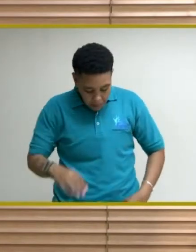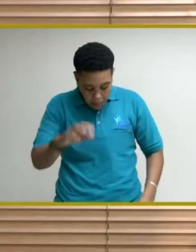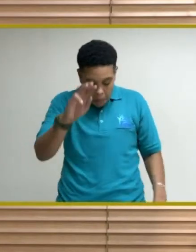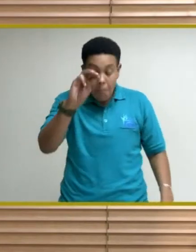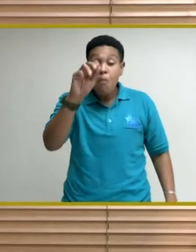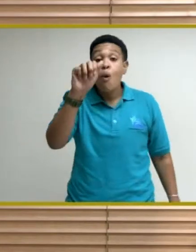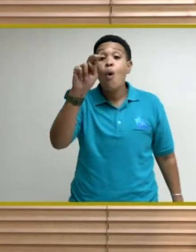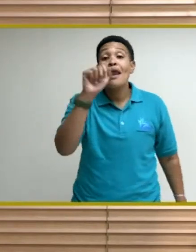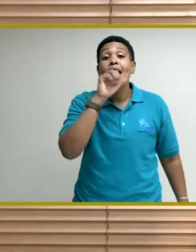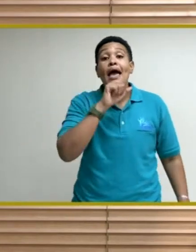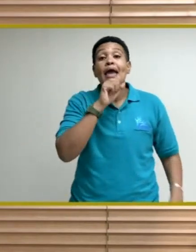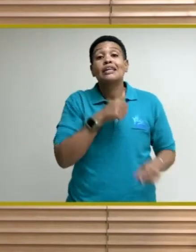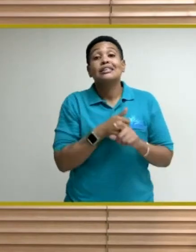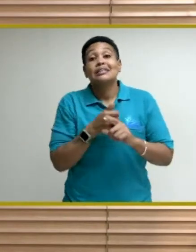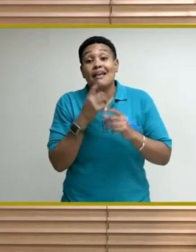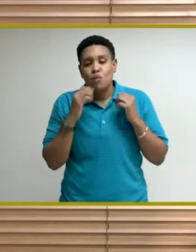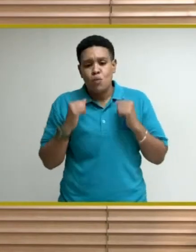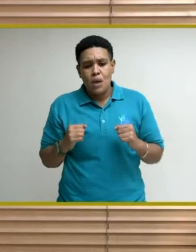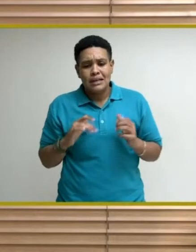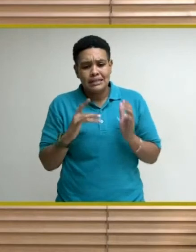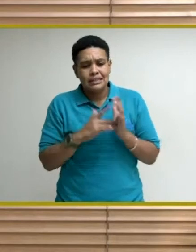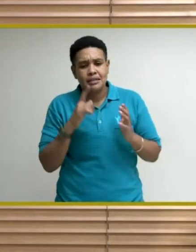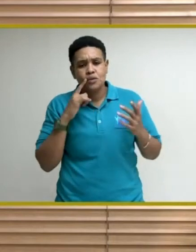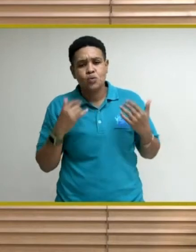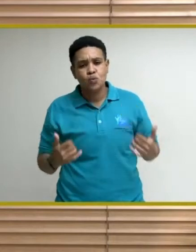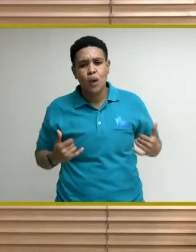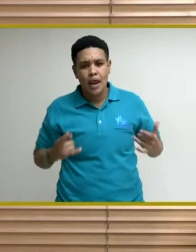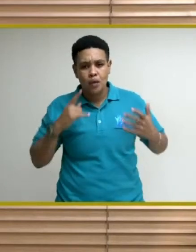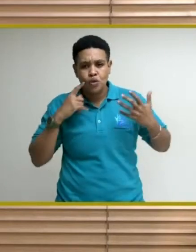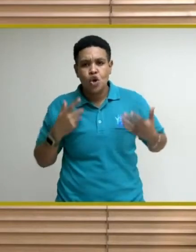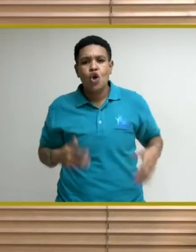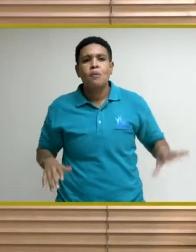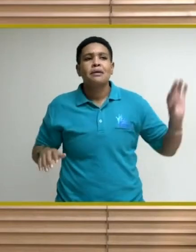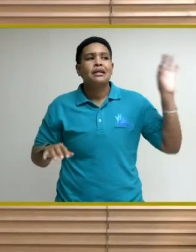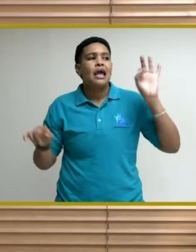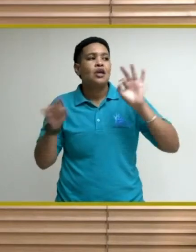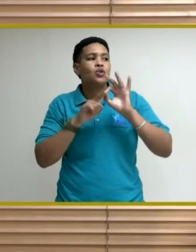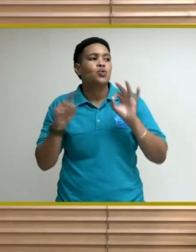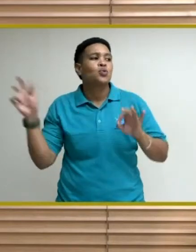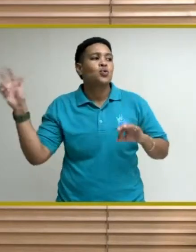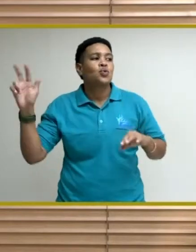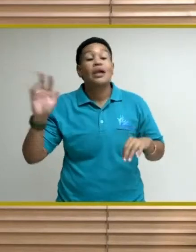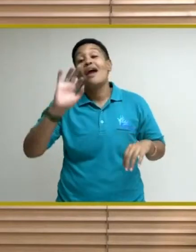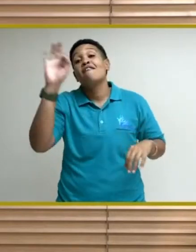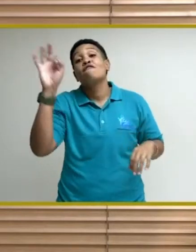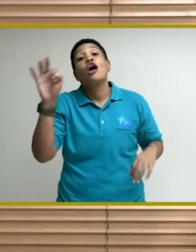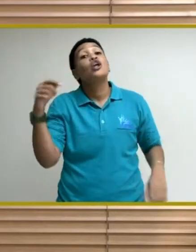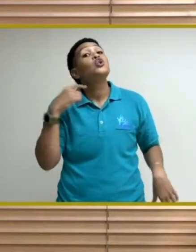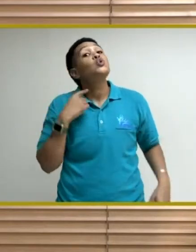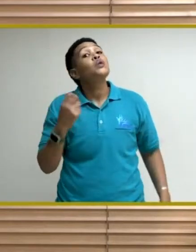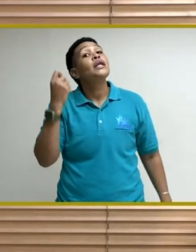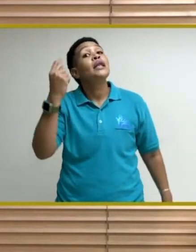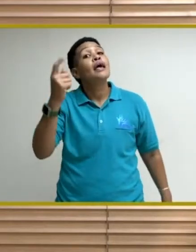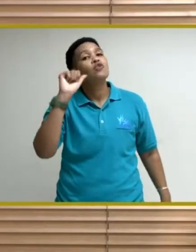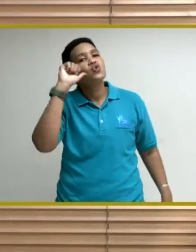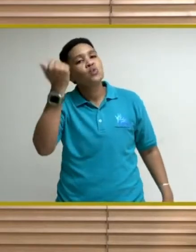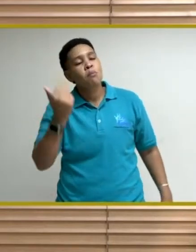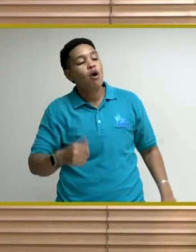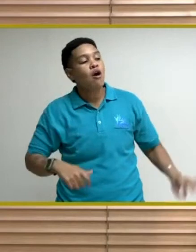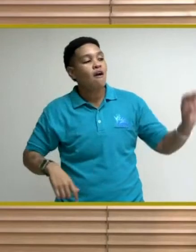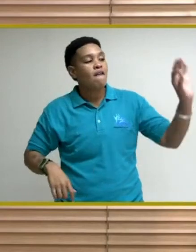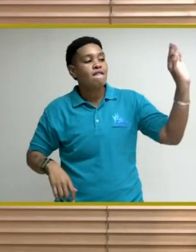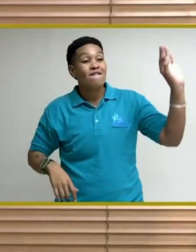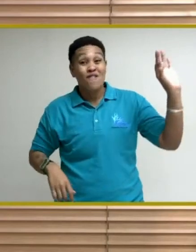today, which would have been completed, 9 a.m. to 3 p.m. And Friday, June 11th, tomorrow, 9 a.m. to